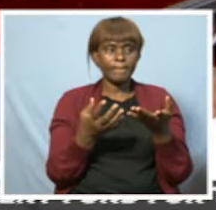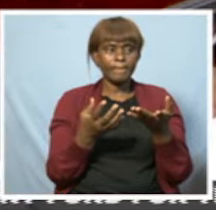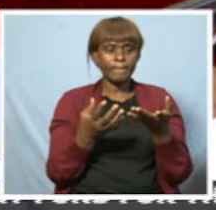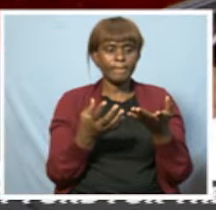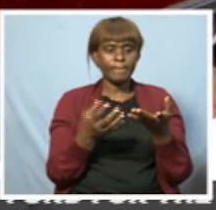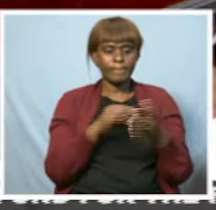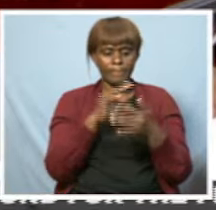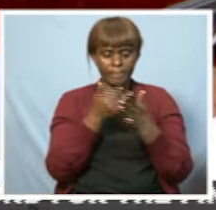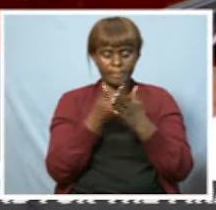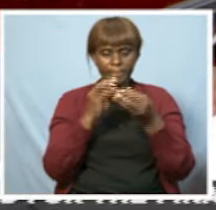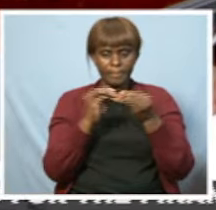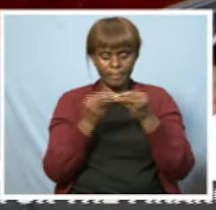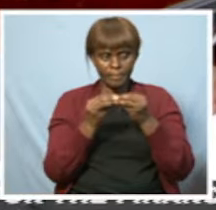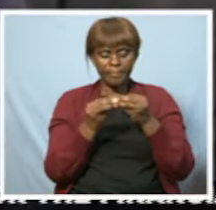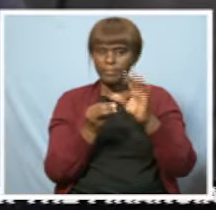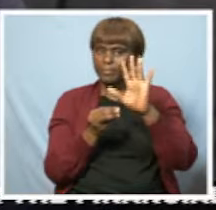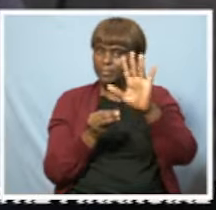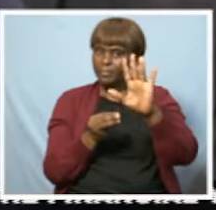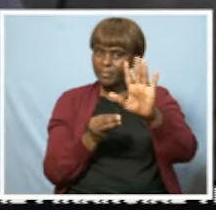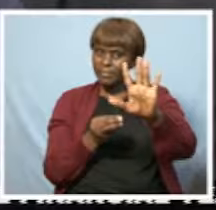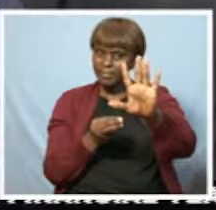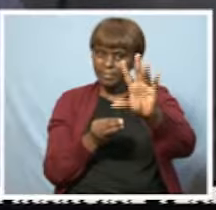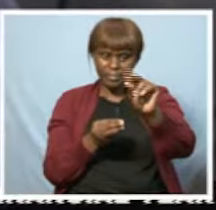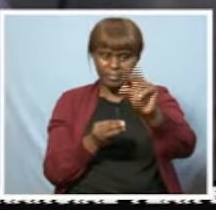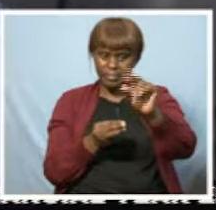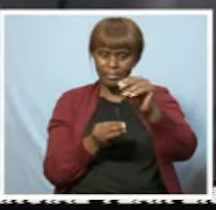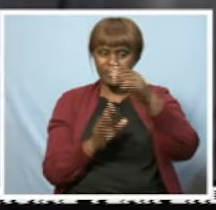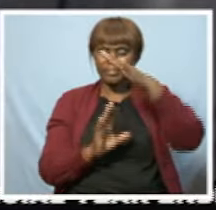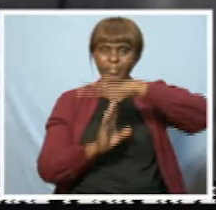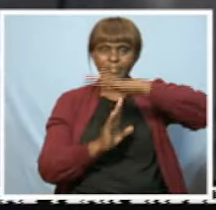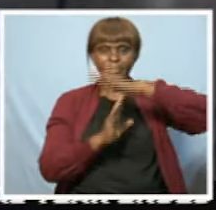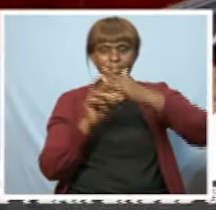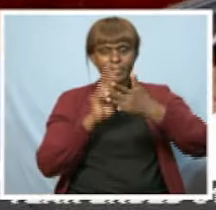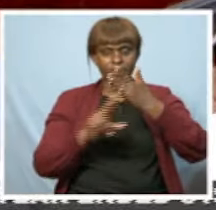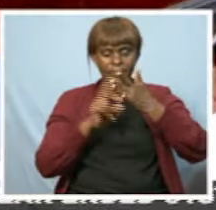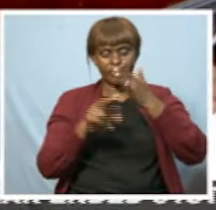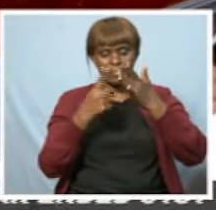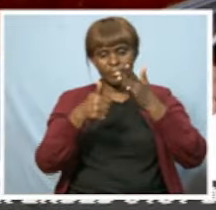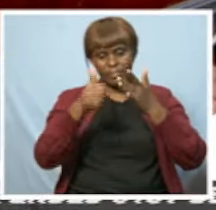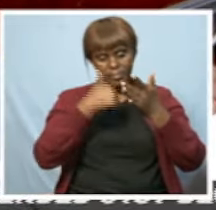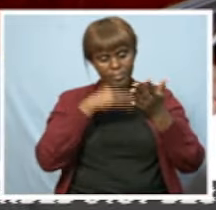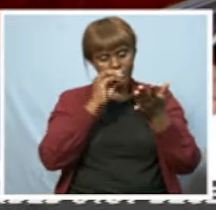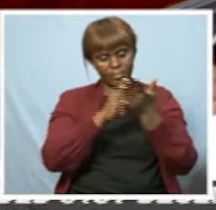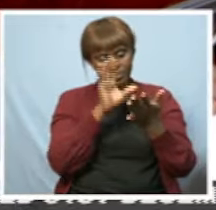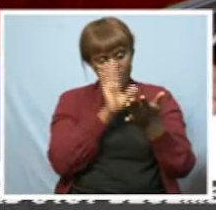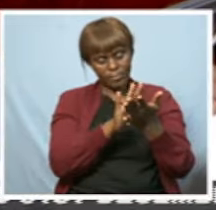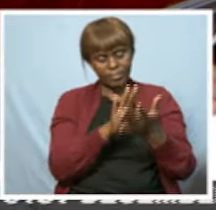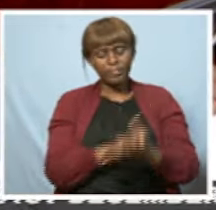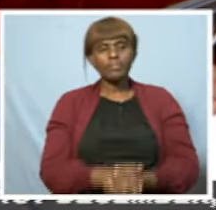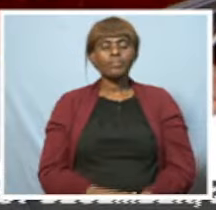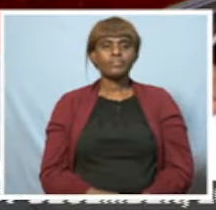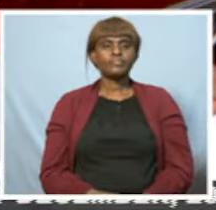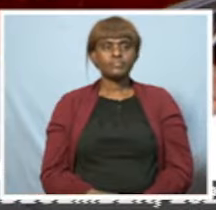On average, it's 8. No, not average. Read what you have put there.